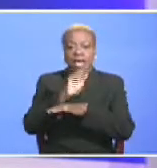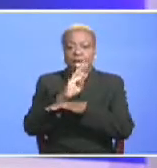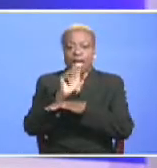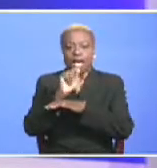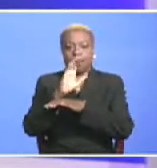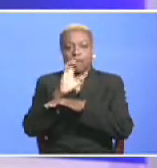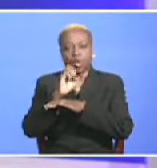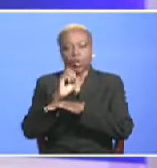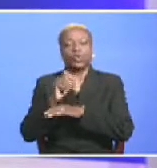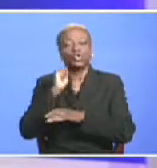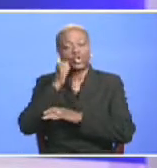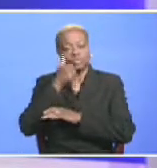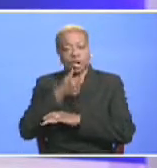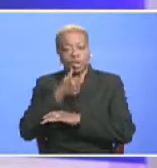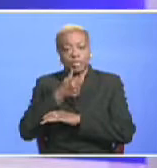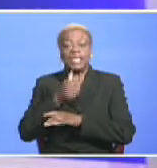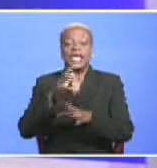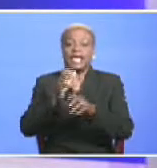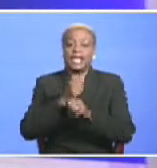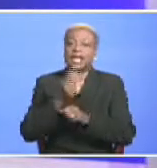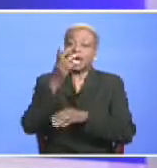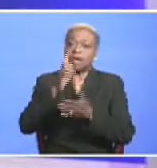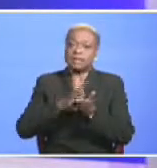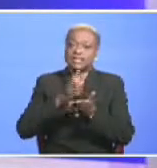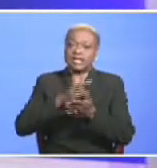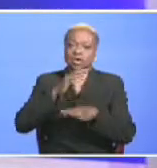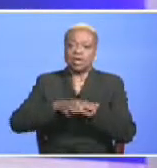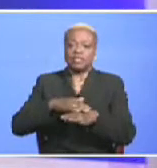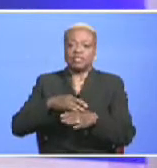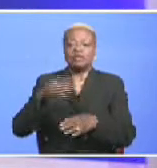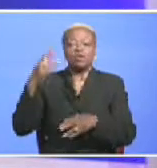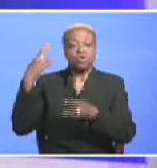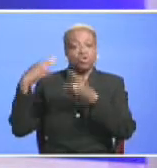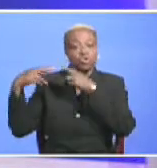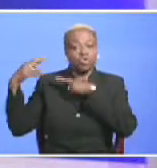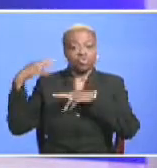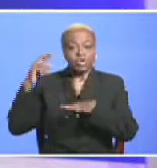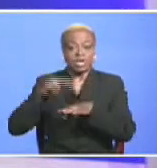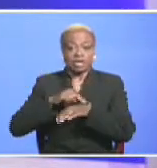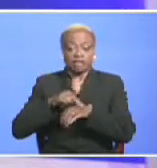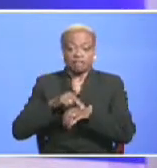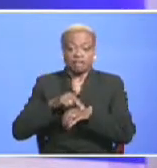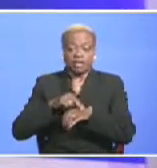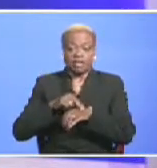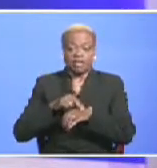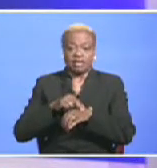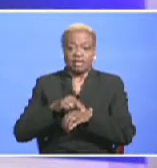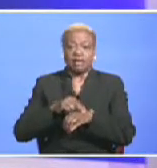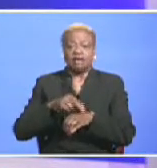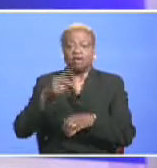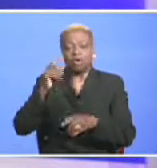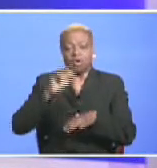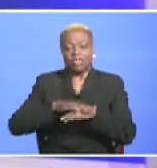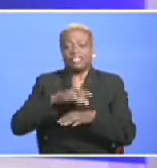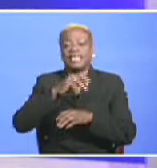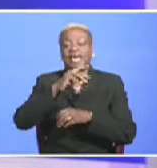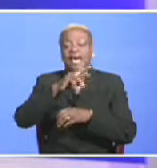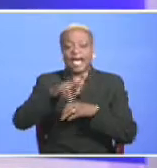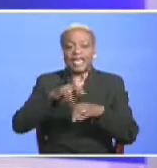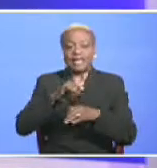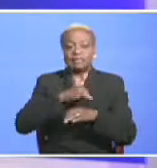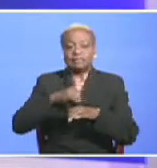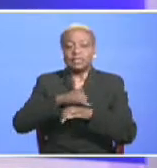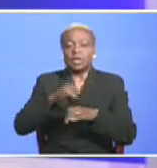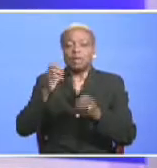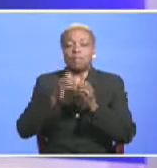come tomorrow. He'll be getting an update on the recovery and restoration process on that island more than 1 month after Hurricane